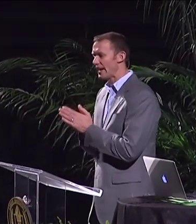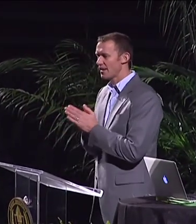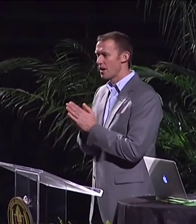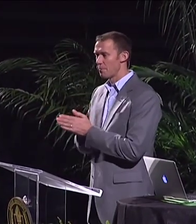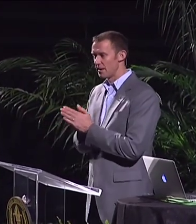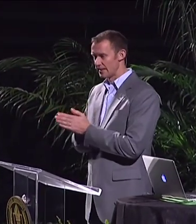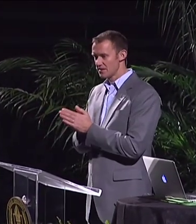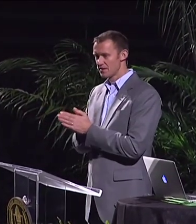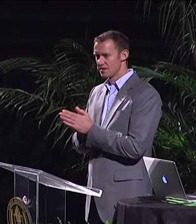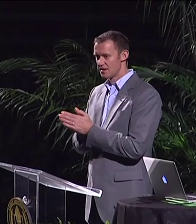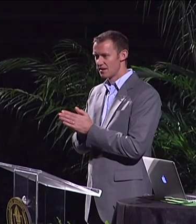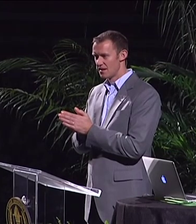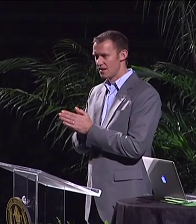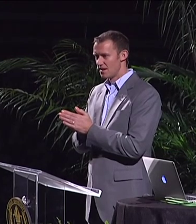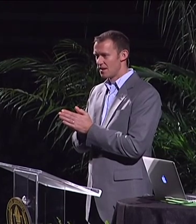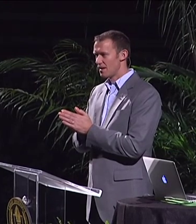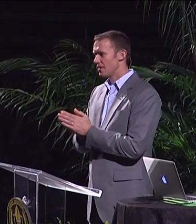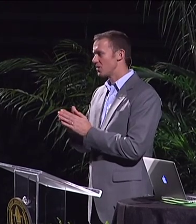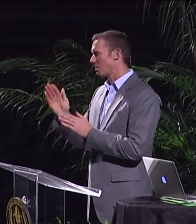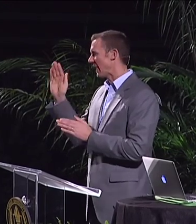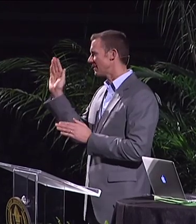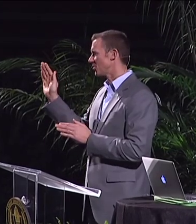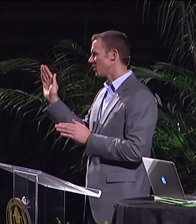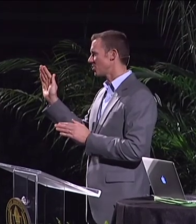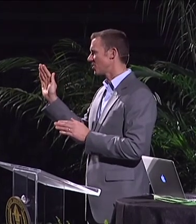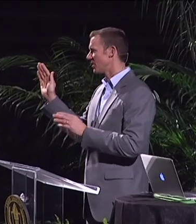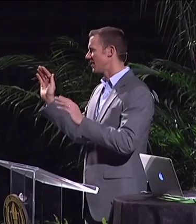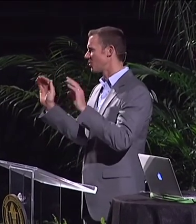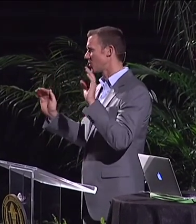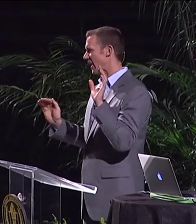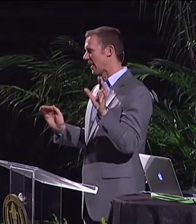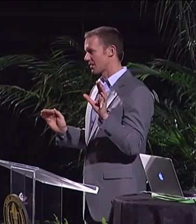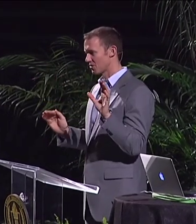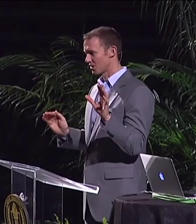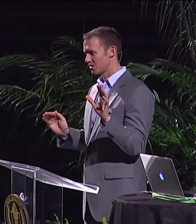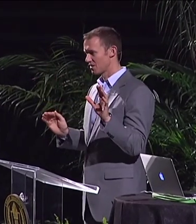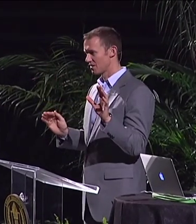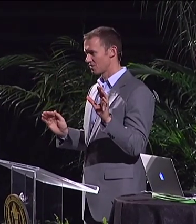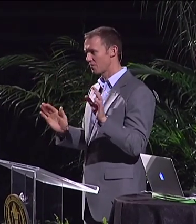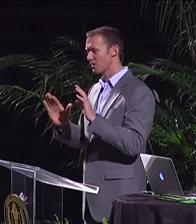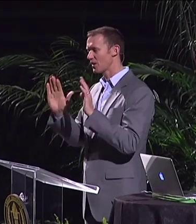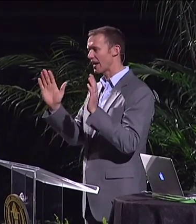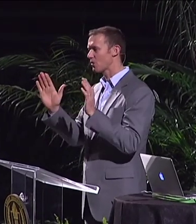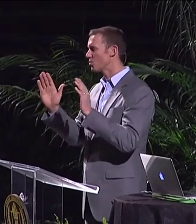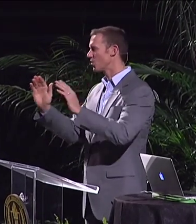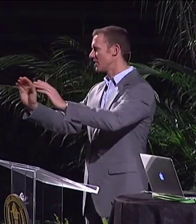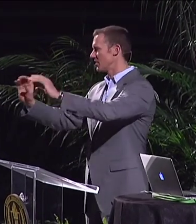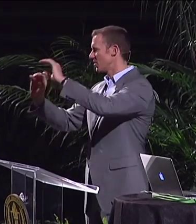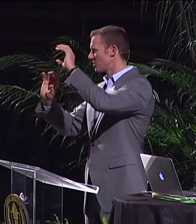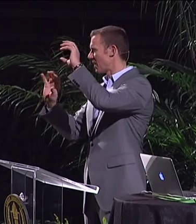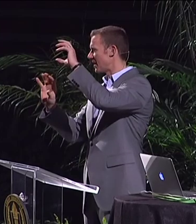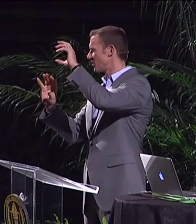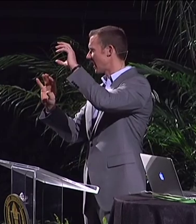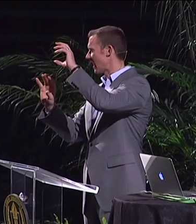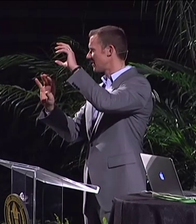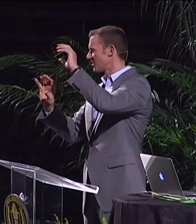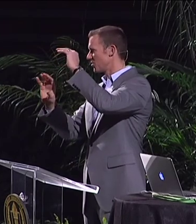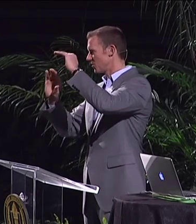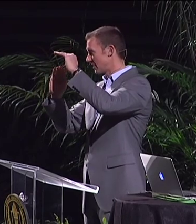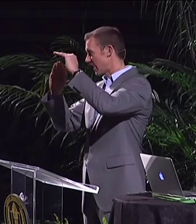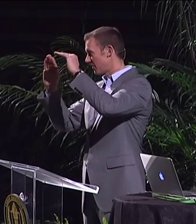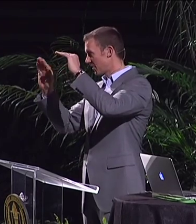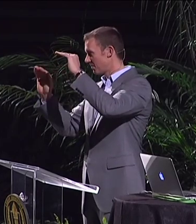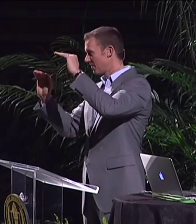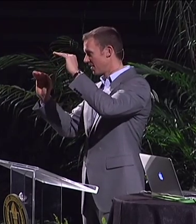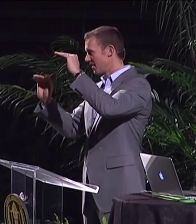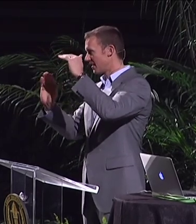the great companies, there's paid search and there's organic search. So if you look at Google, you see those sponsored ads, there's